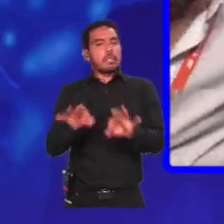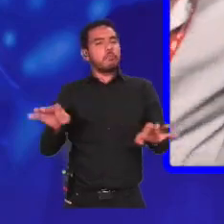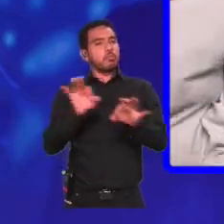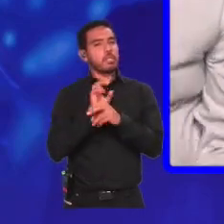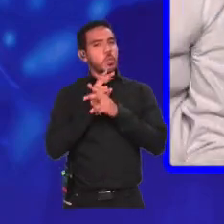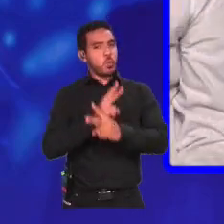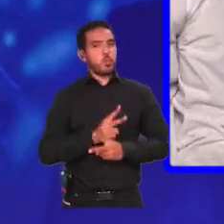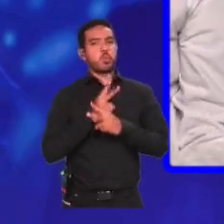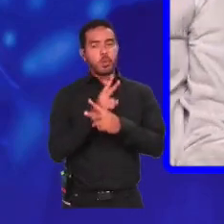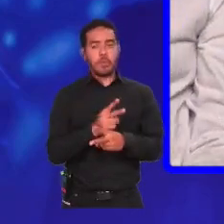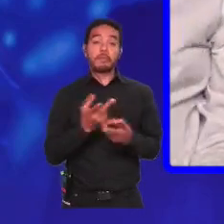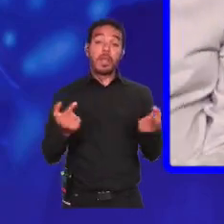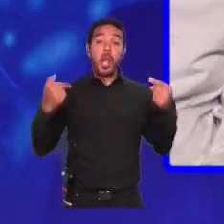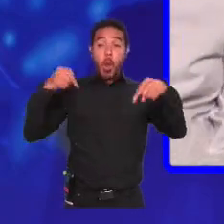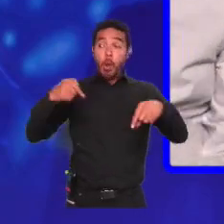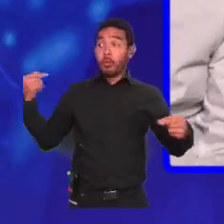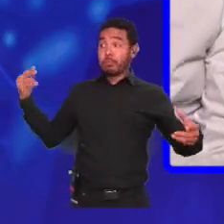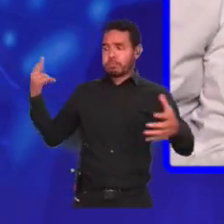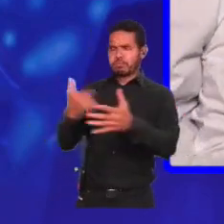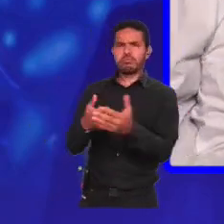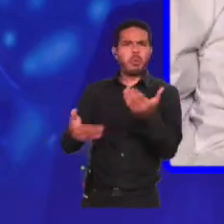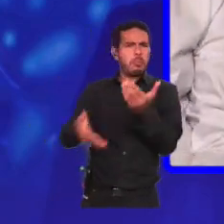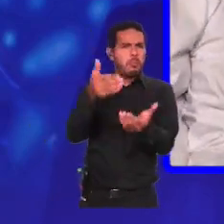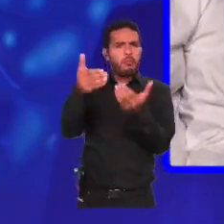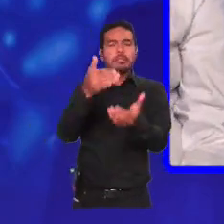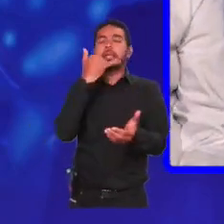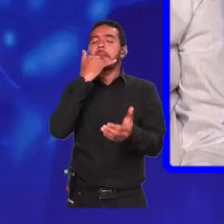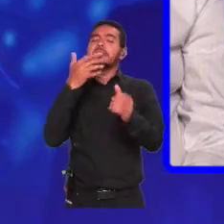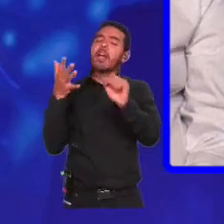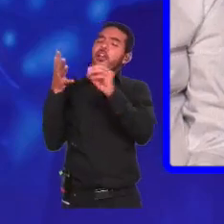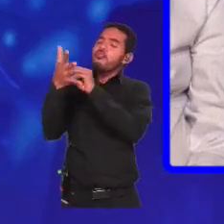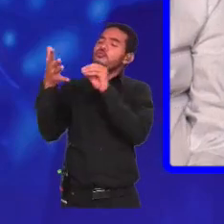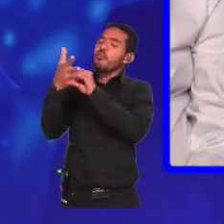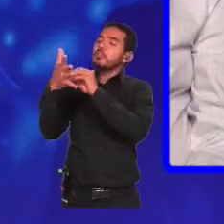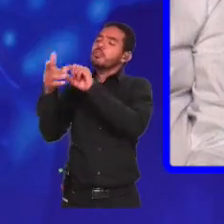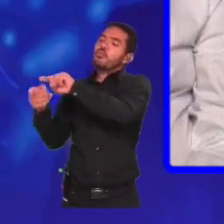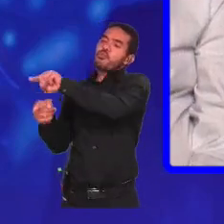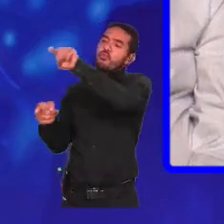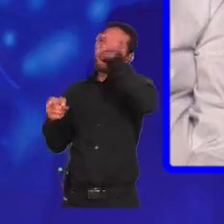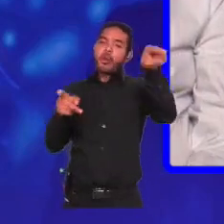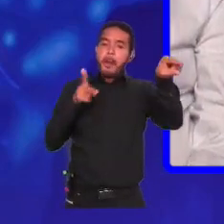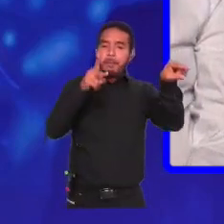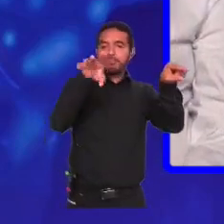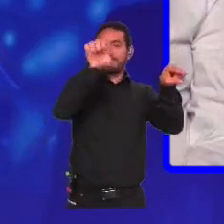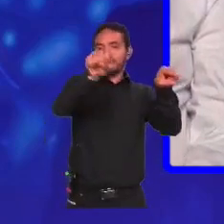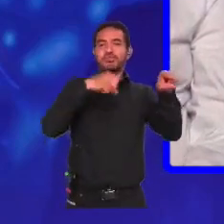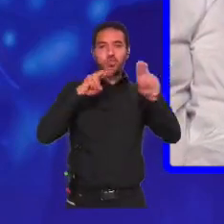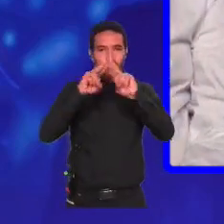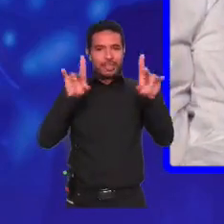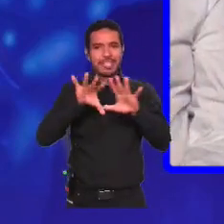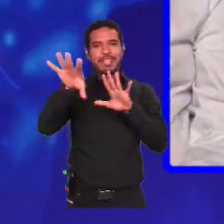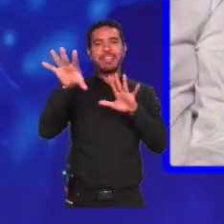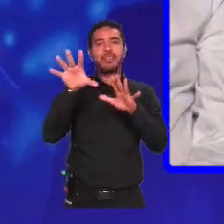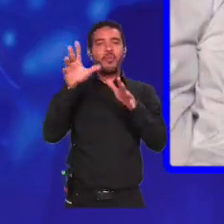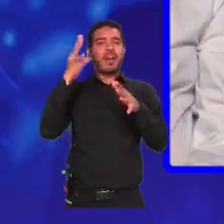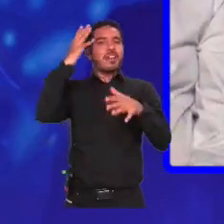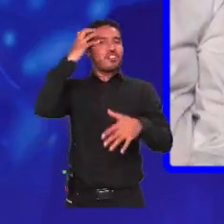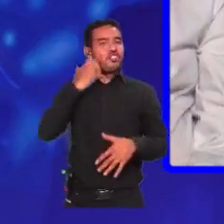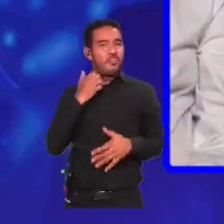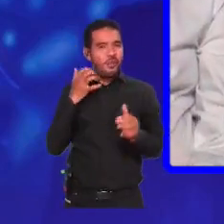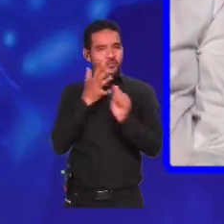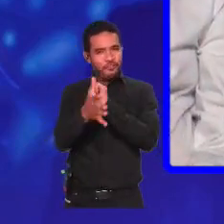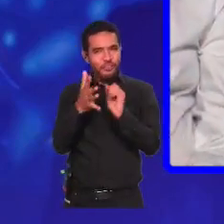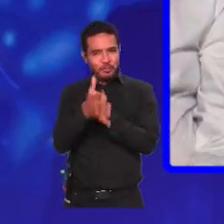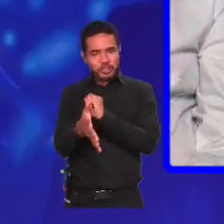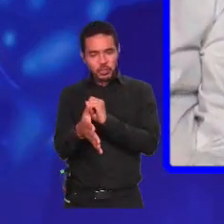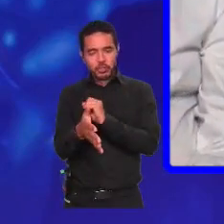it is to intercept information on the internet, being able to show that you have very